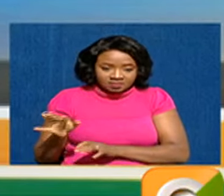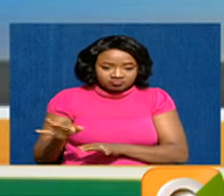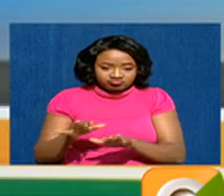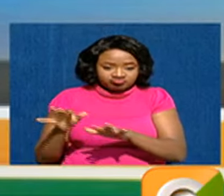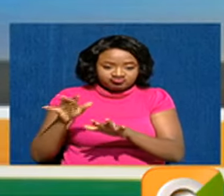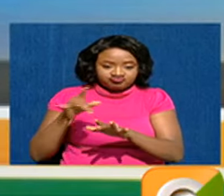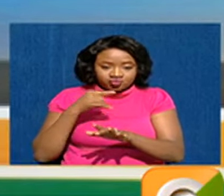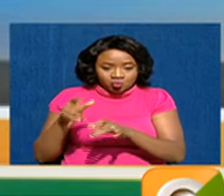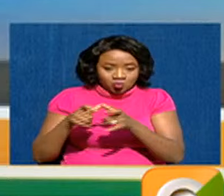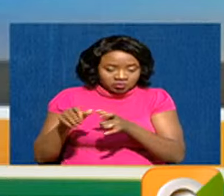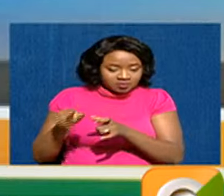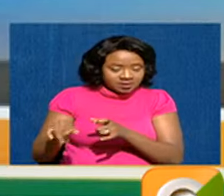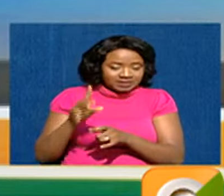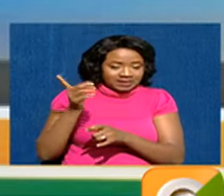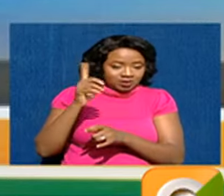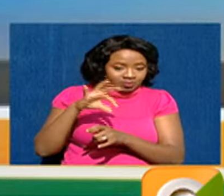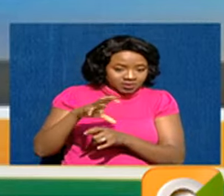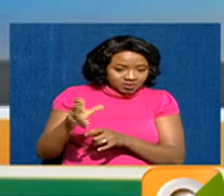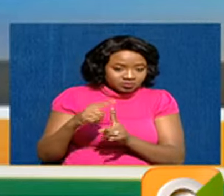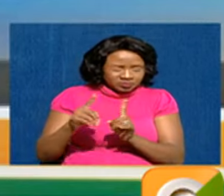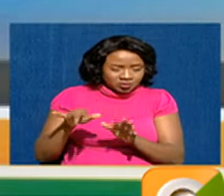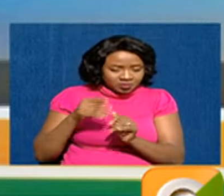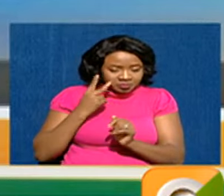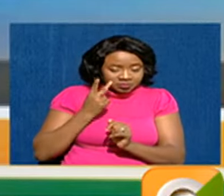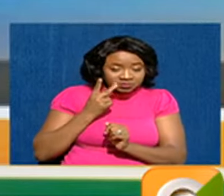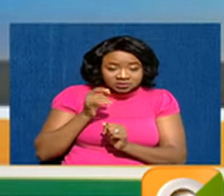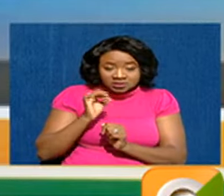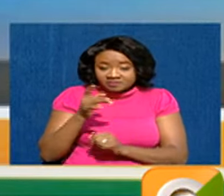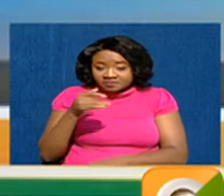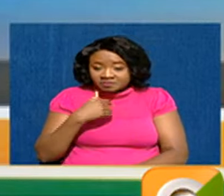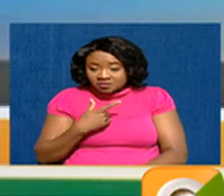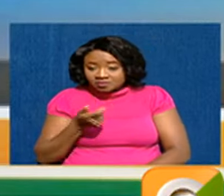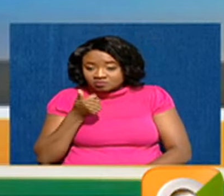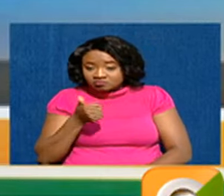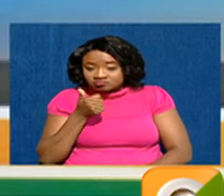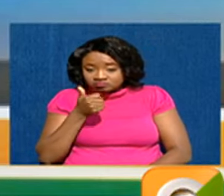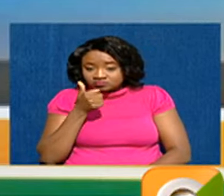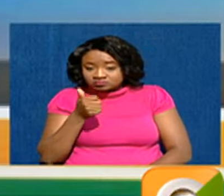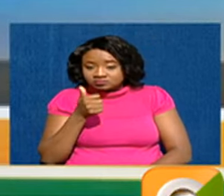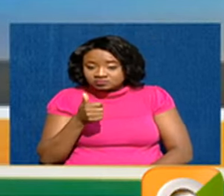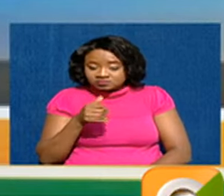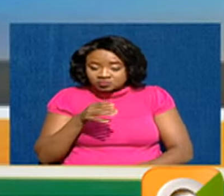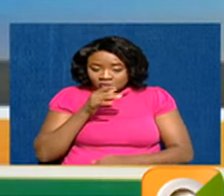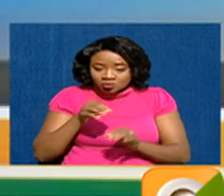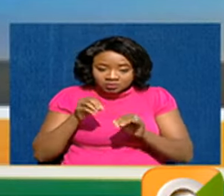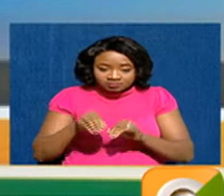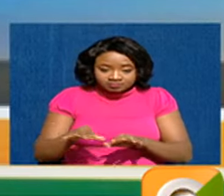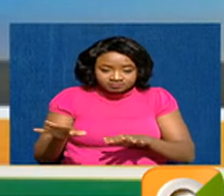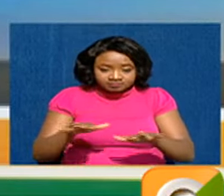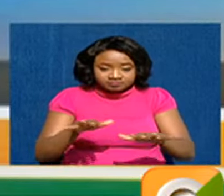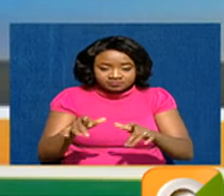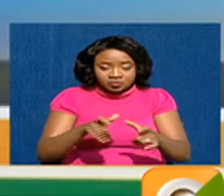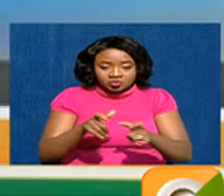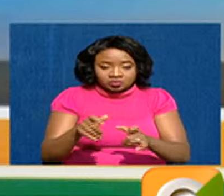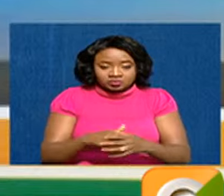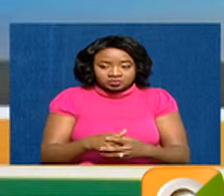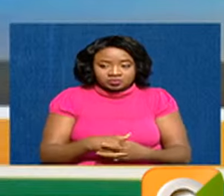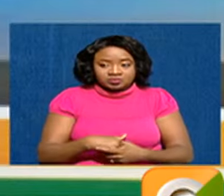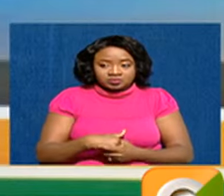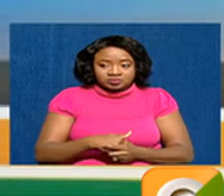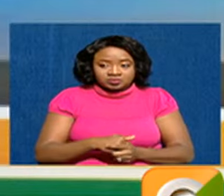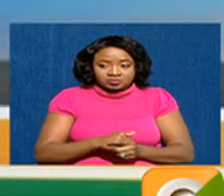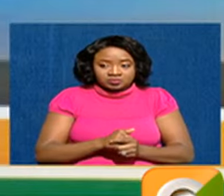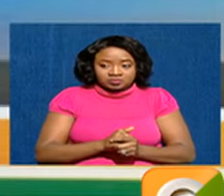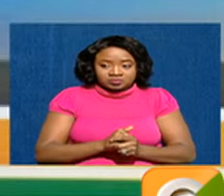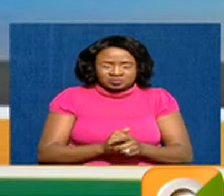Nairobi County. Yeah. We see whether they are proper spillways, but also it has also caused some of our